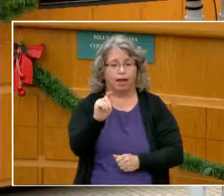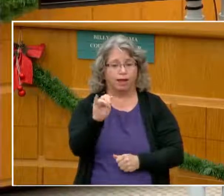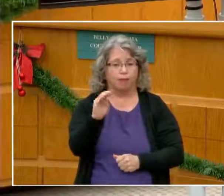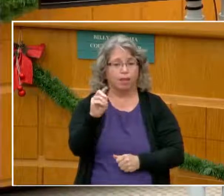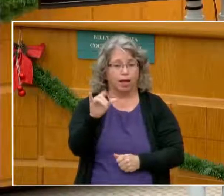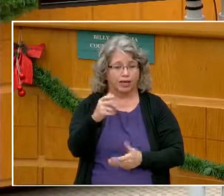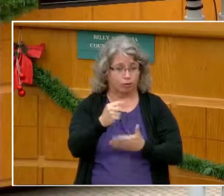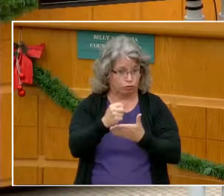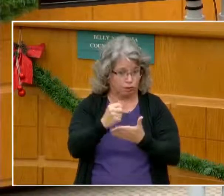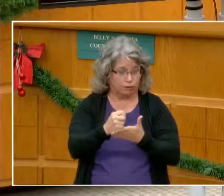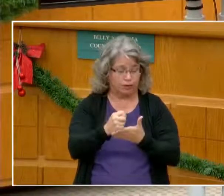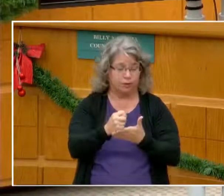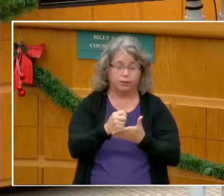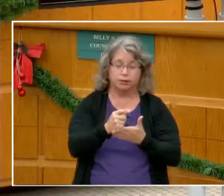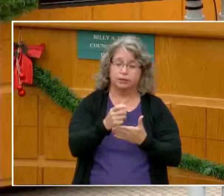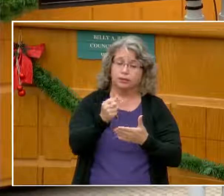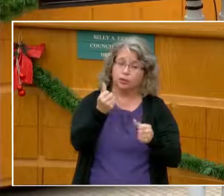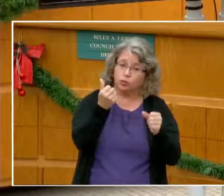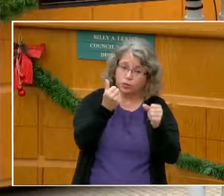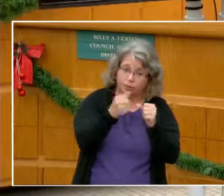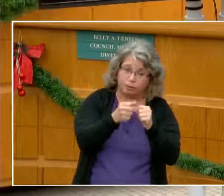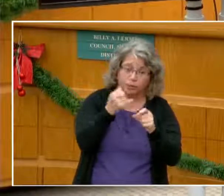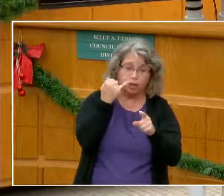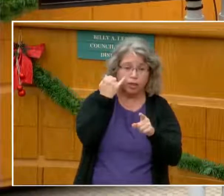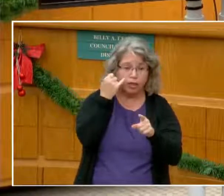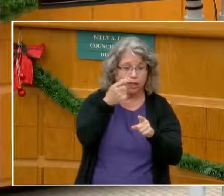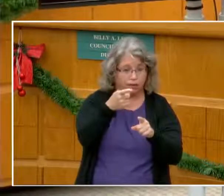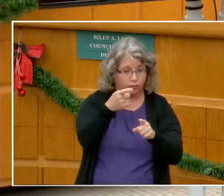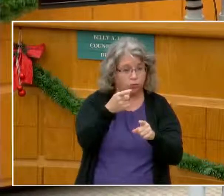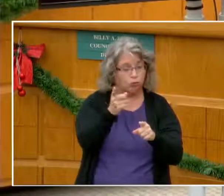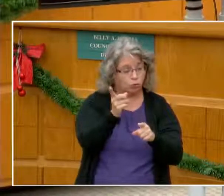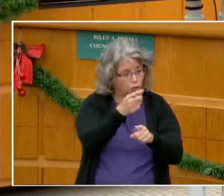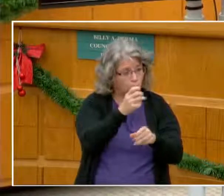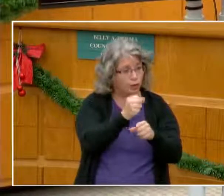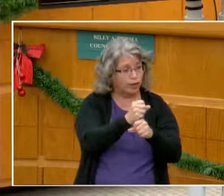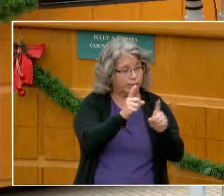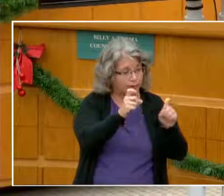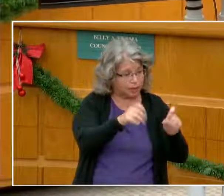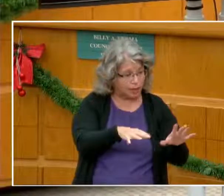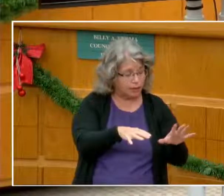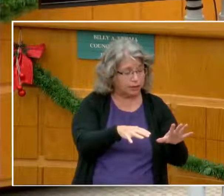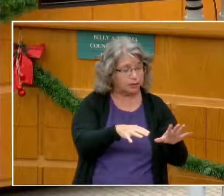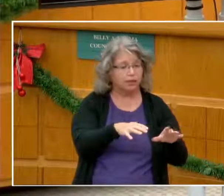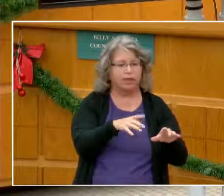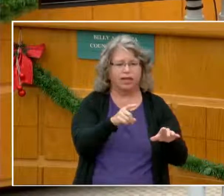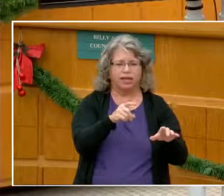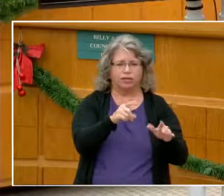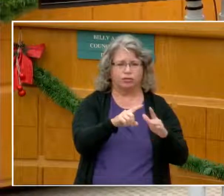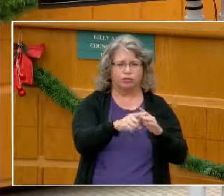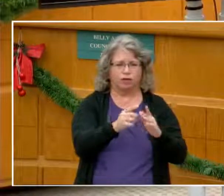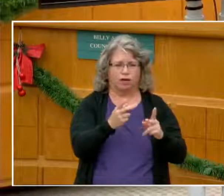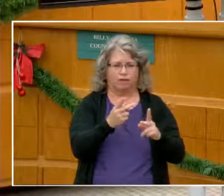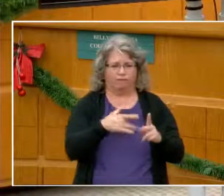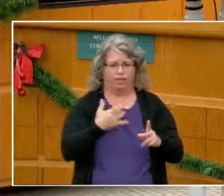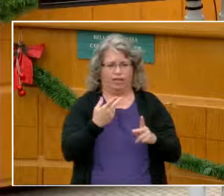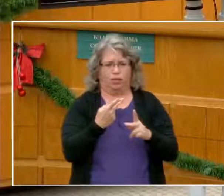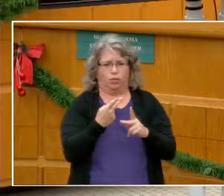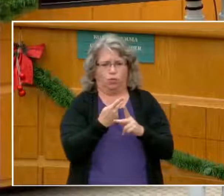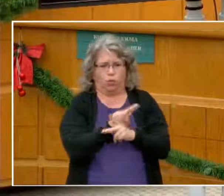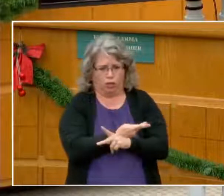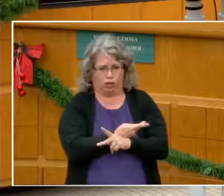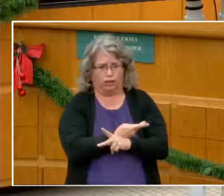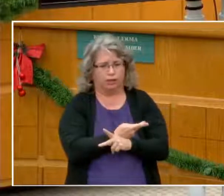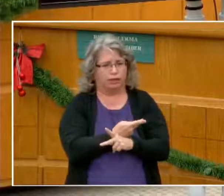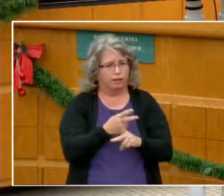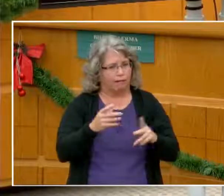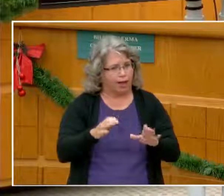remember, if you get tested and things get worse, please act early. Call those numbers that we've identified